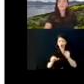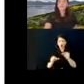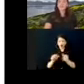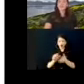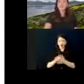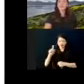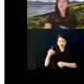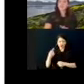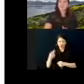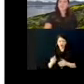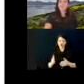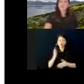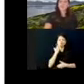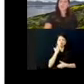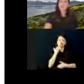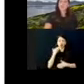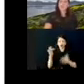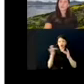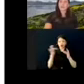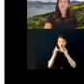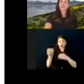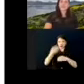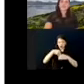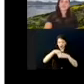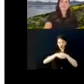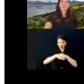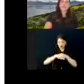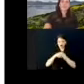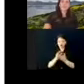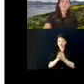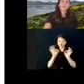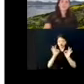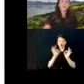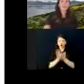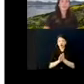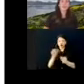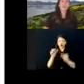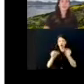not included individuals who are using Google Surveys. That suggests there's a long way to go.